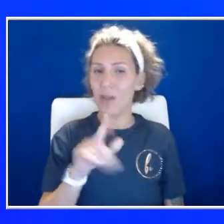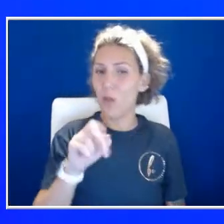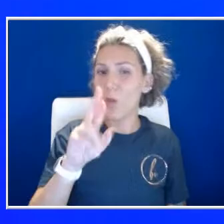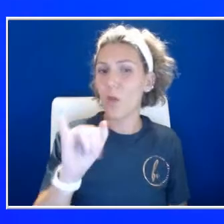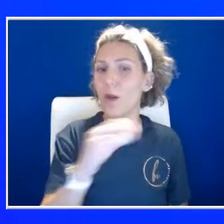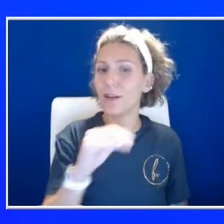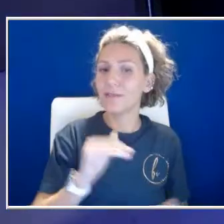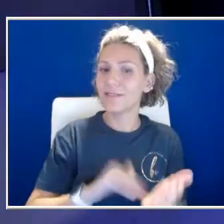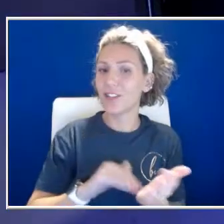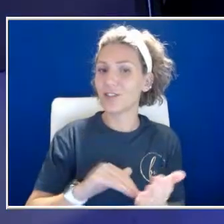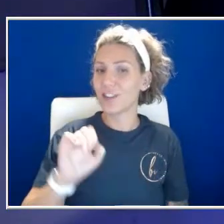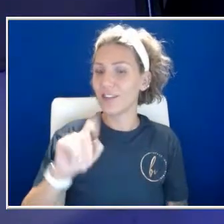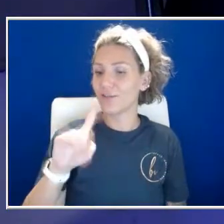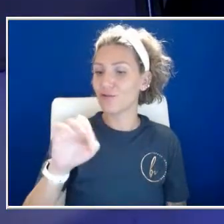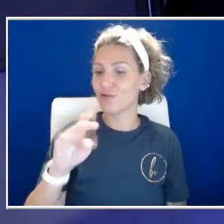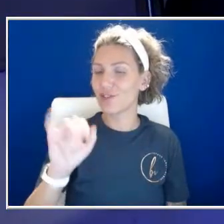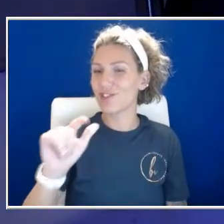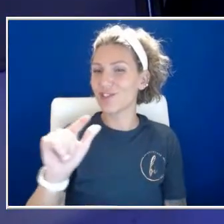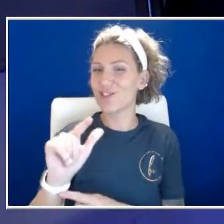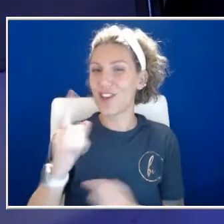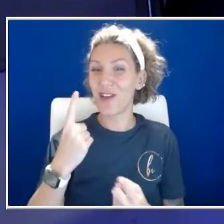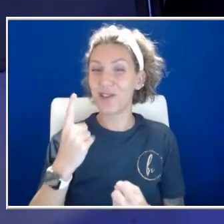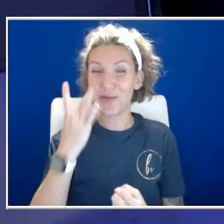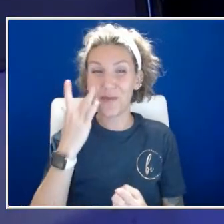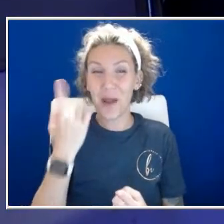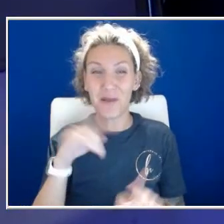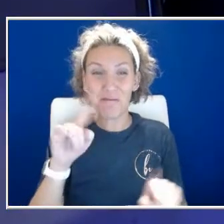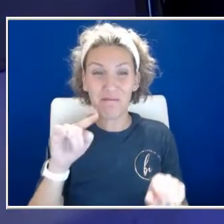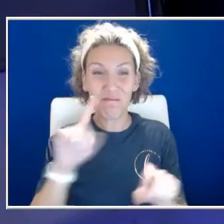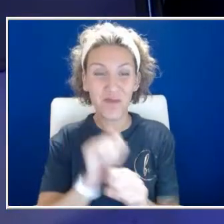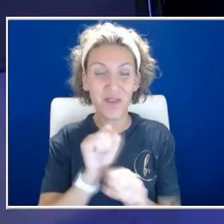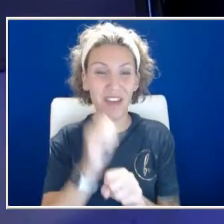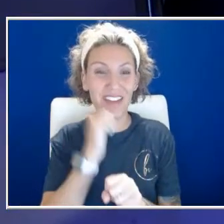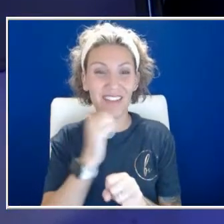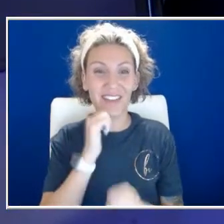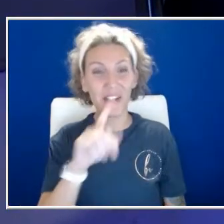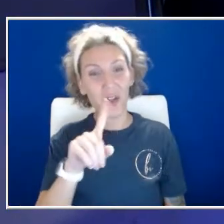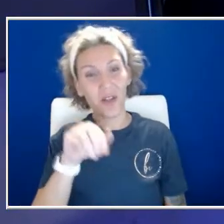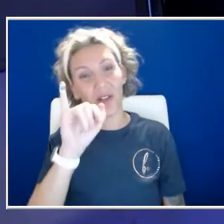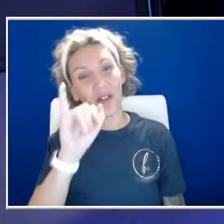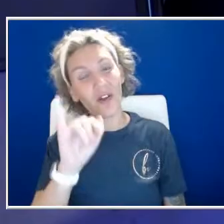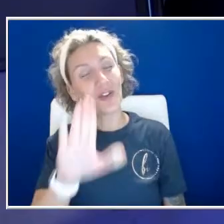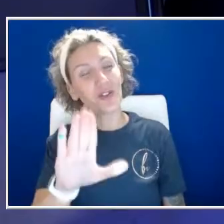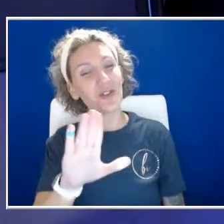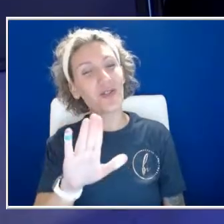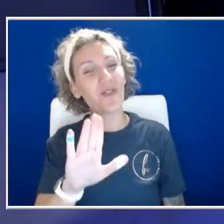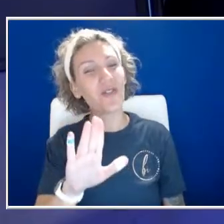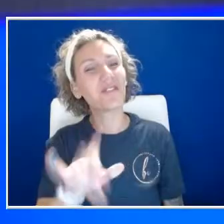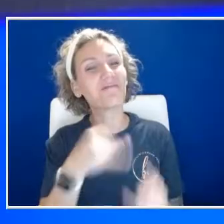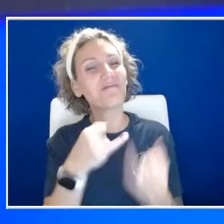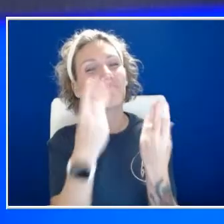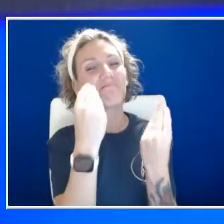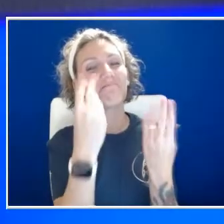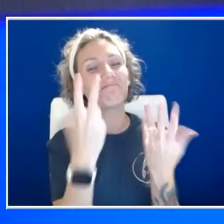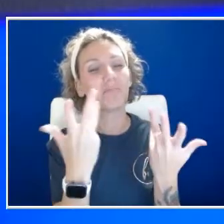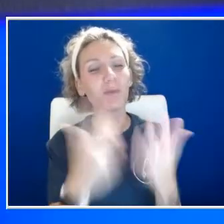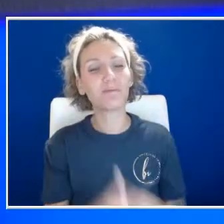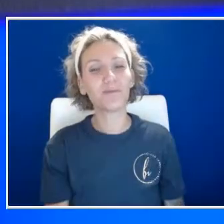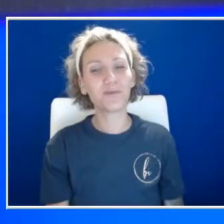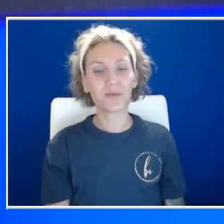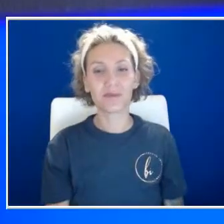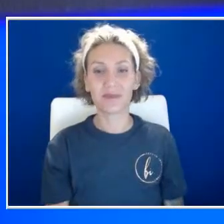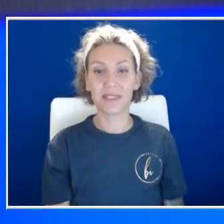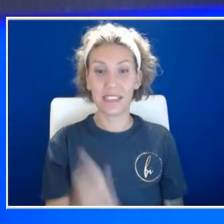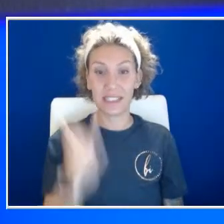to work every day. Absolutely. She gives people a lot of hope. So, Lori, what do you want the takeaway from your story to be? If someone saves